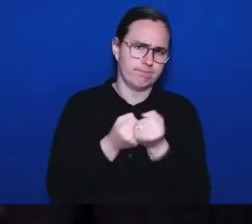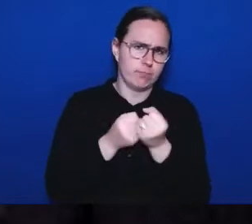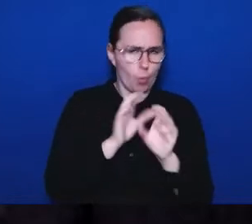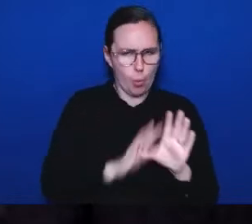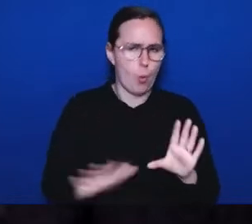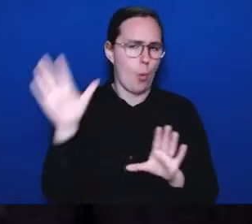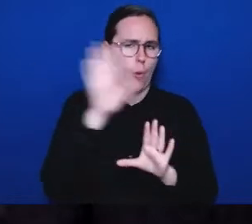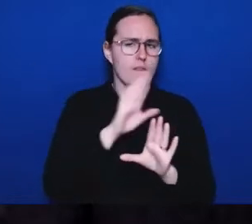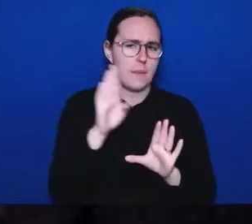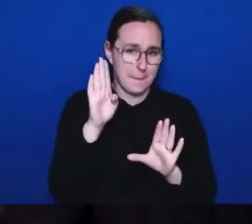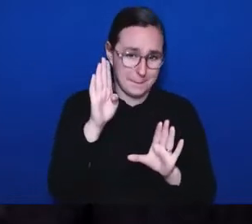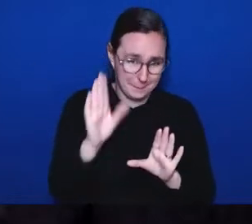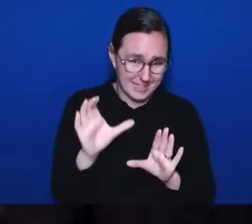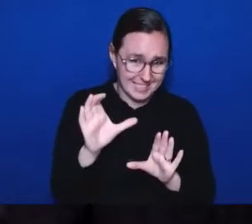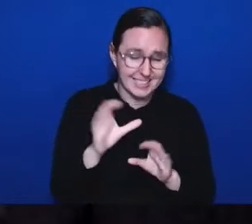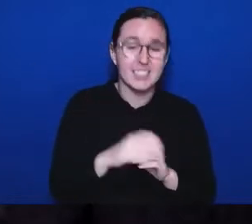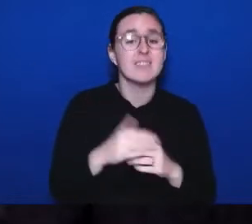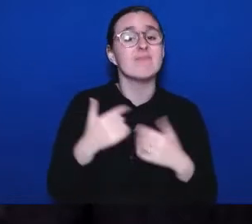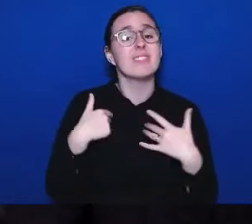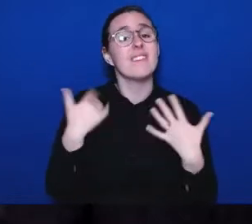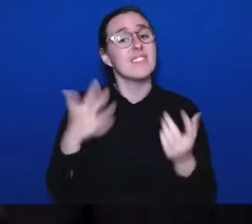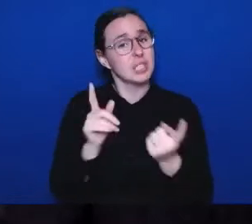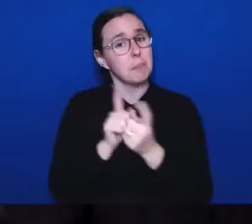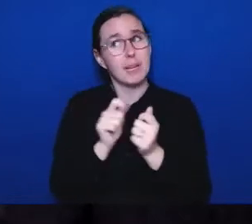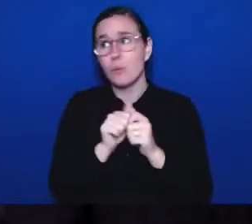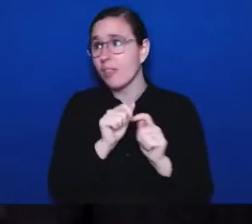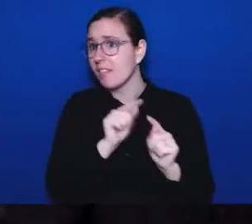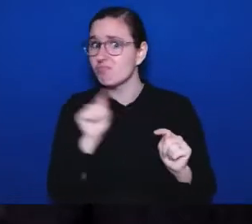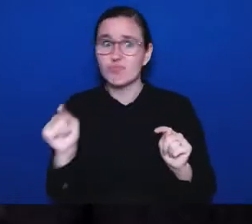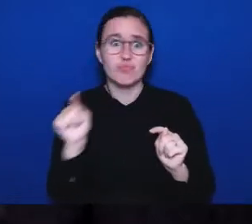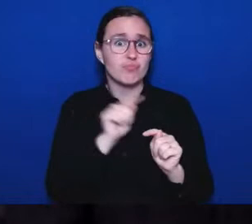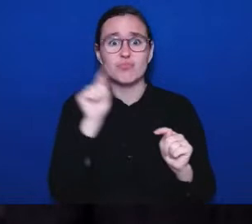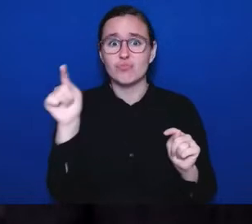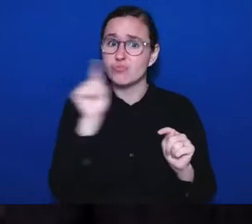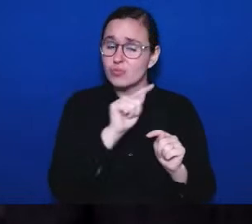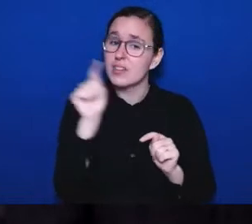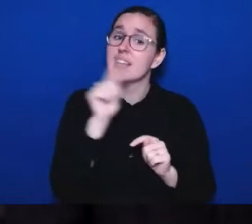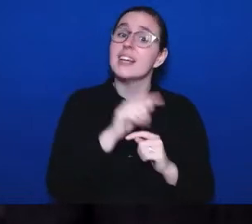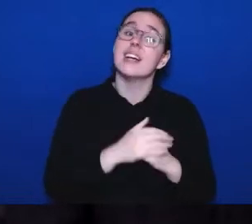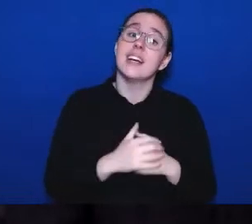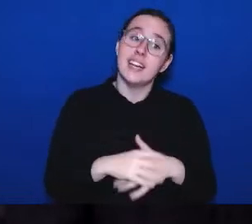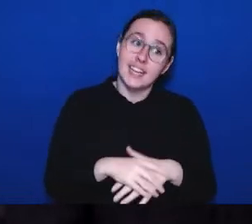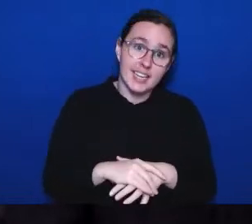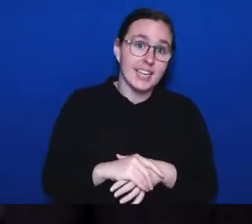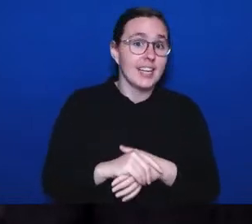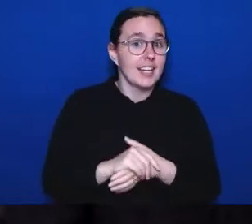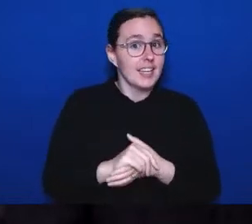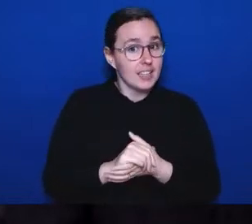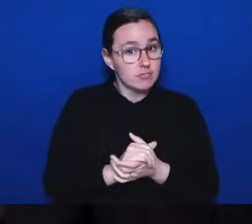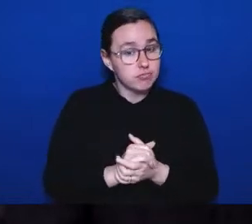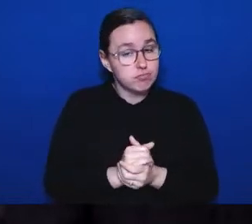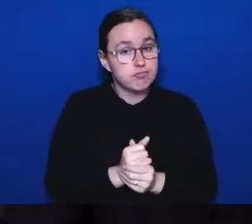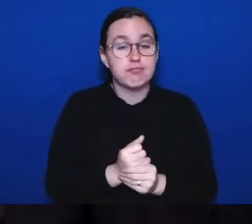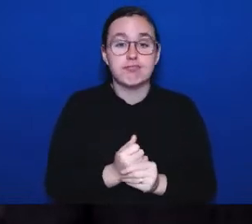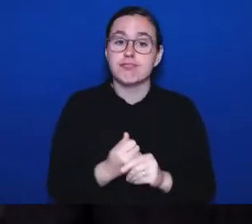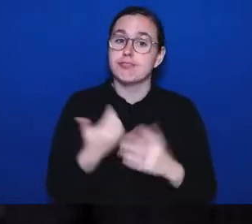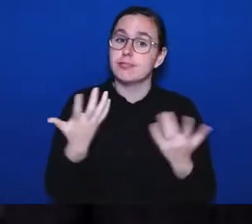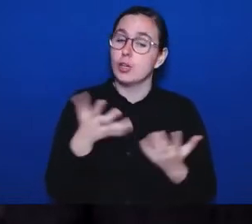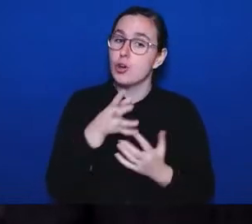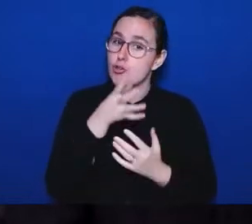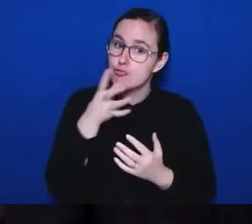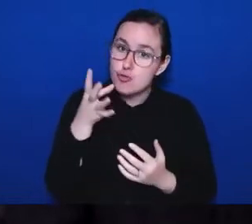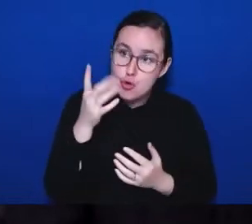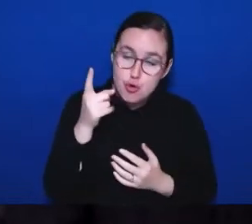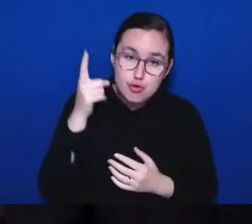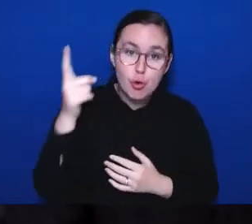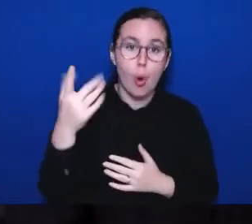with many of our communities across the province, and what I can tell you is that rural and remote voice is always at our table as well at Doctors of